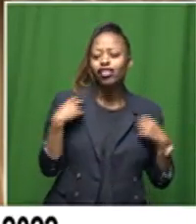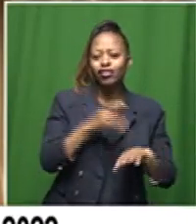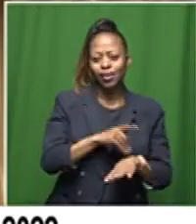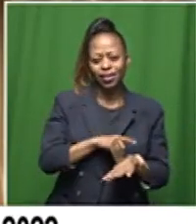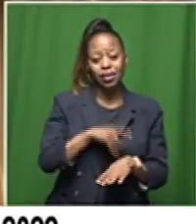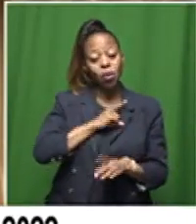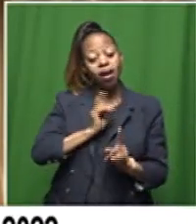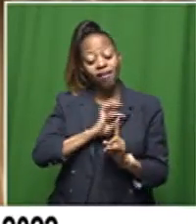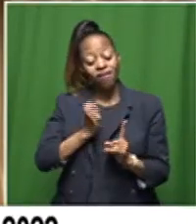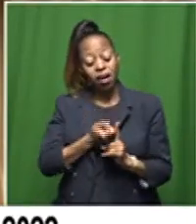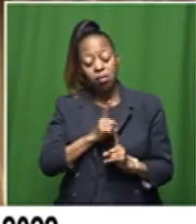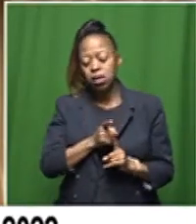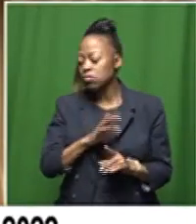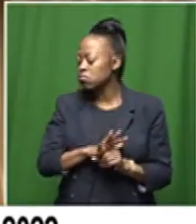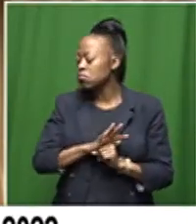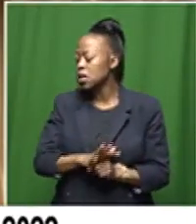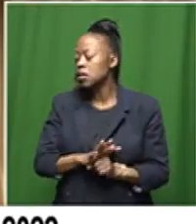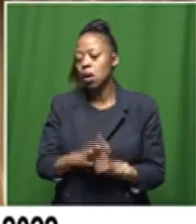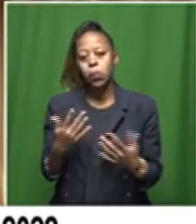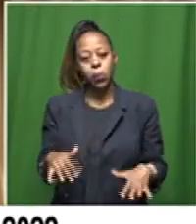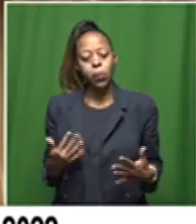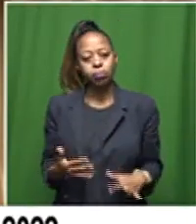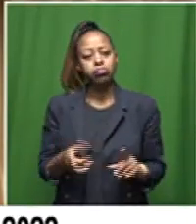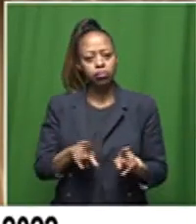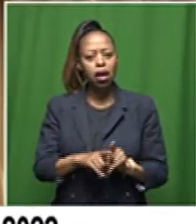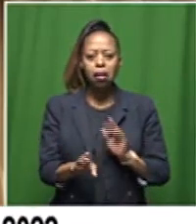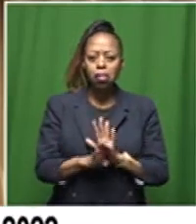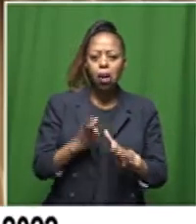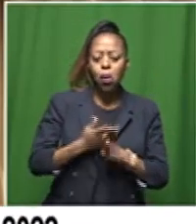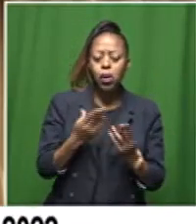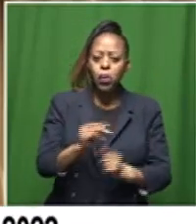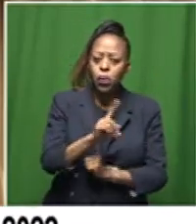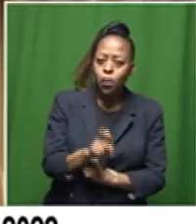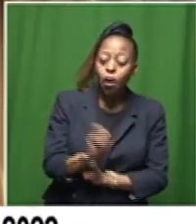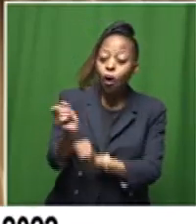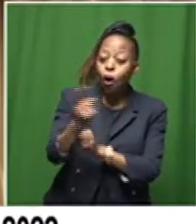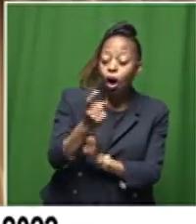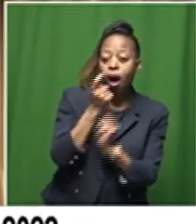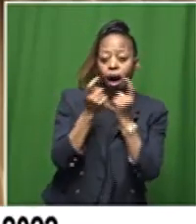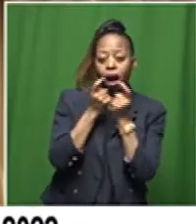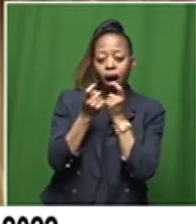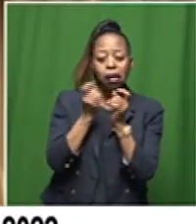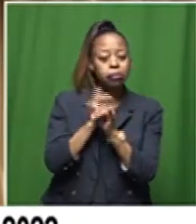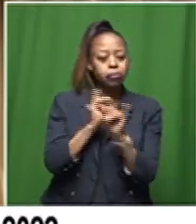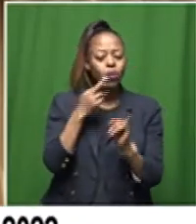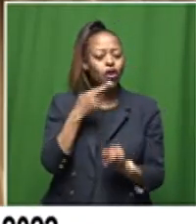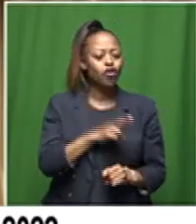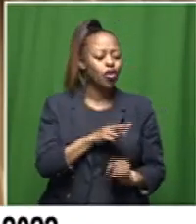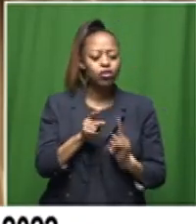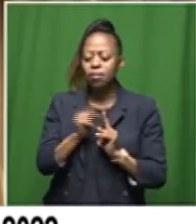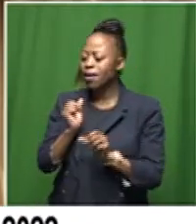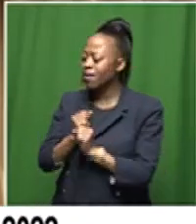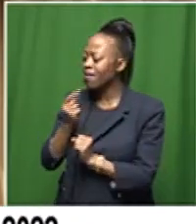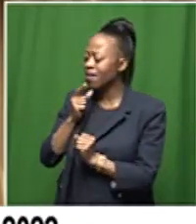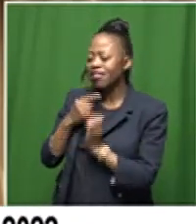environment where they are able to exercise their ethical duties. Everybody complains about how rude we are, but nobody